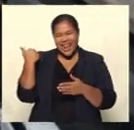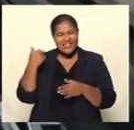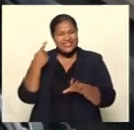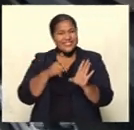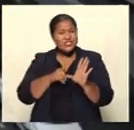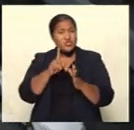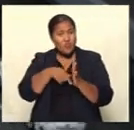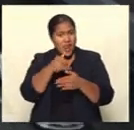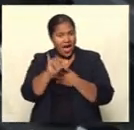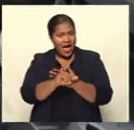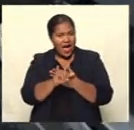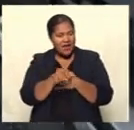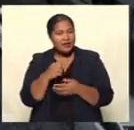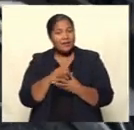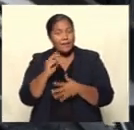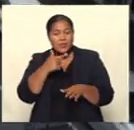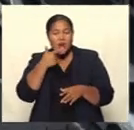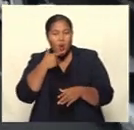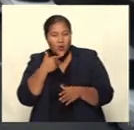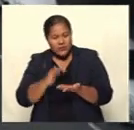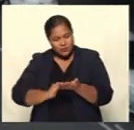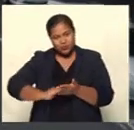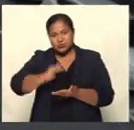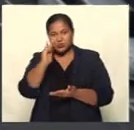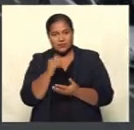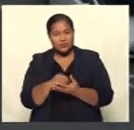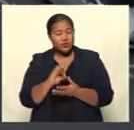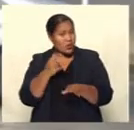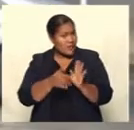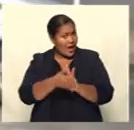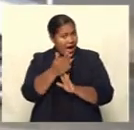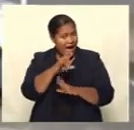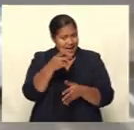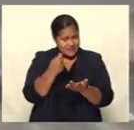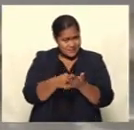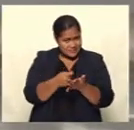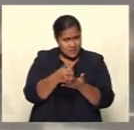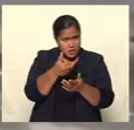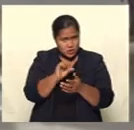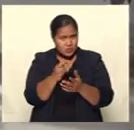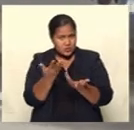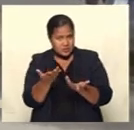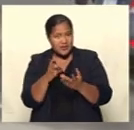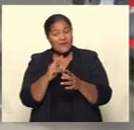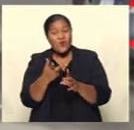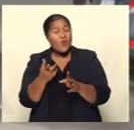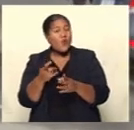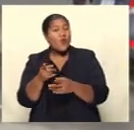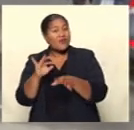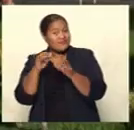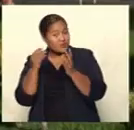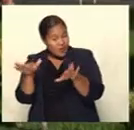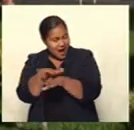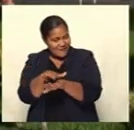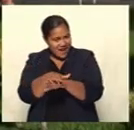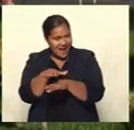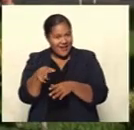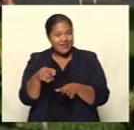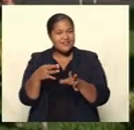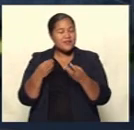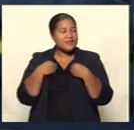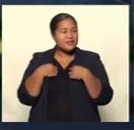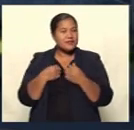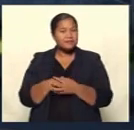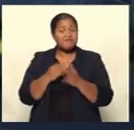while non-performing loans have gone up. The high liquidity level is being used to mitigate the downturn in the sector. Up